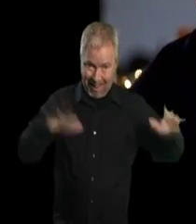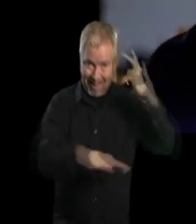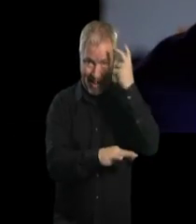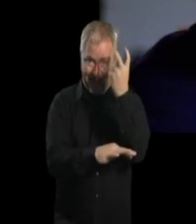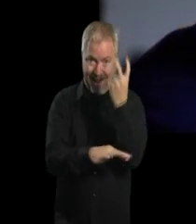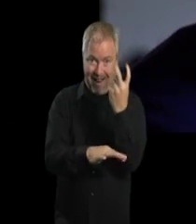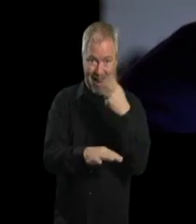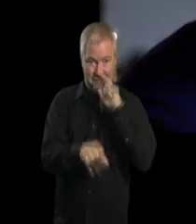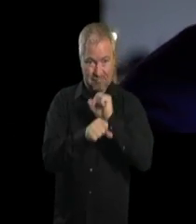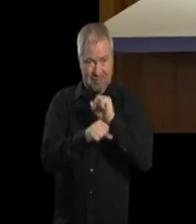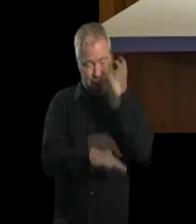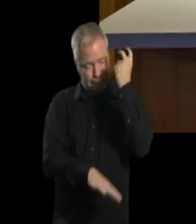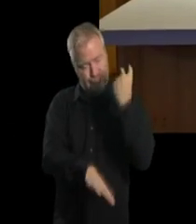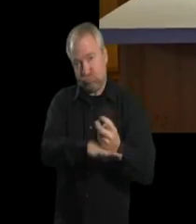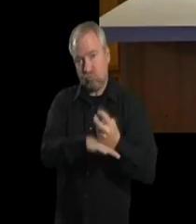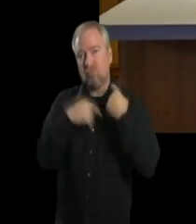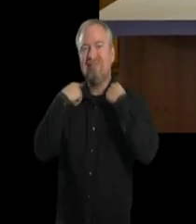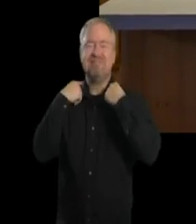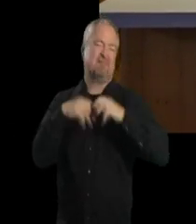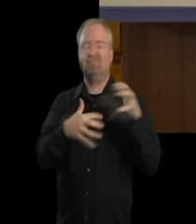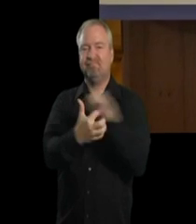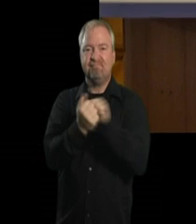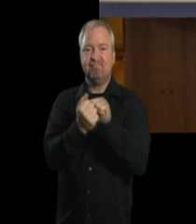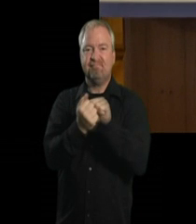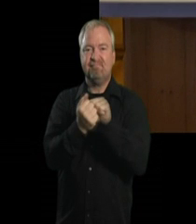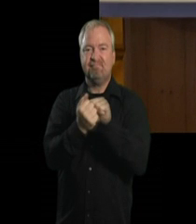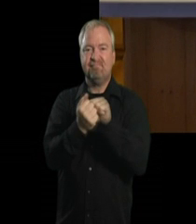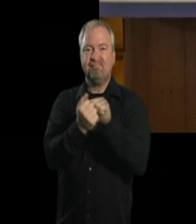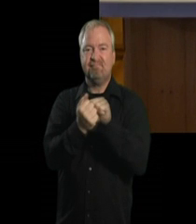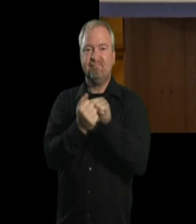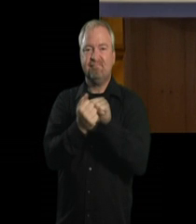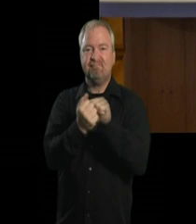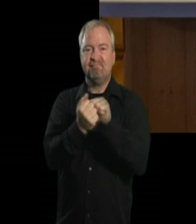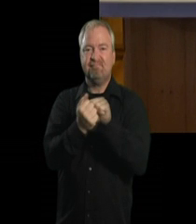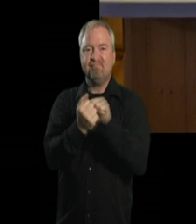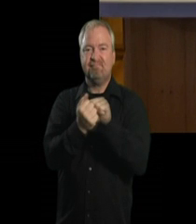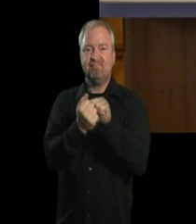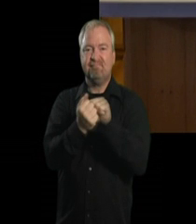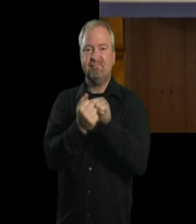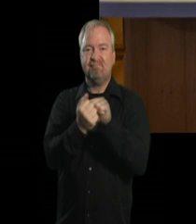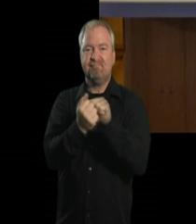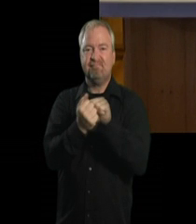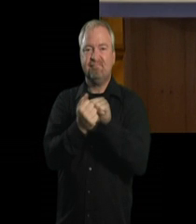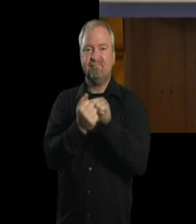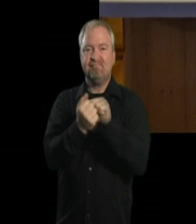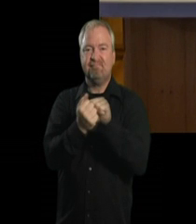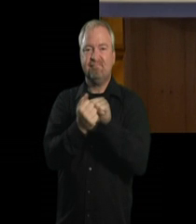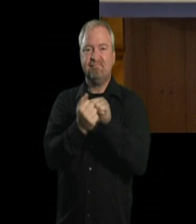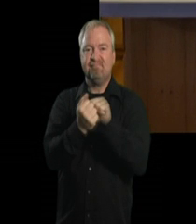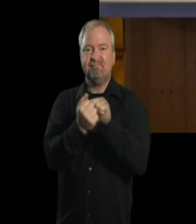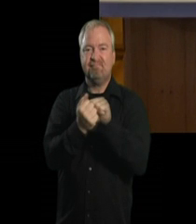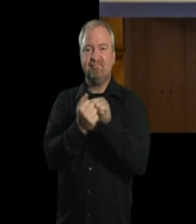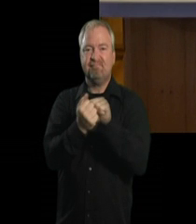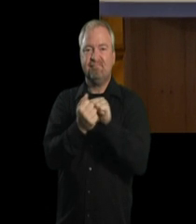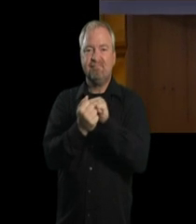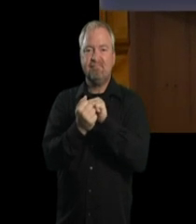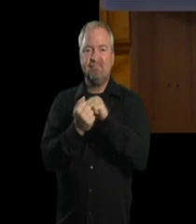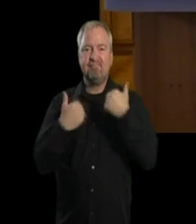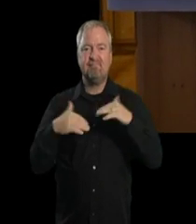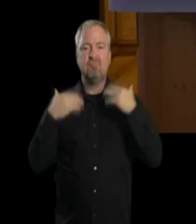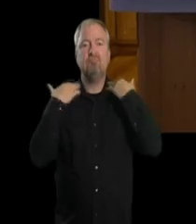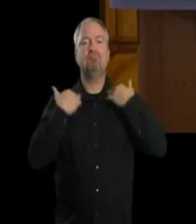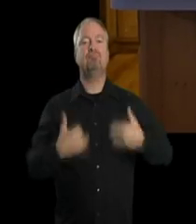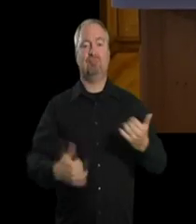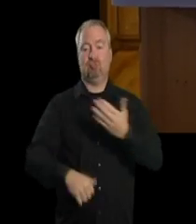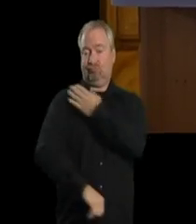kerplop on my head and crushed my neck. In his kitchen, he uses a motorized wheelchair and opens his refrigerator door.